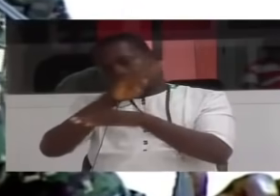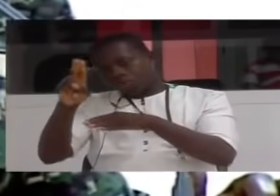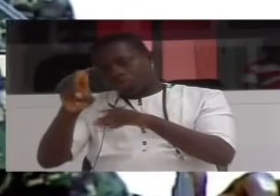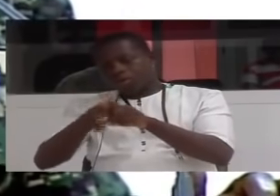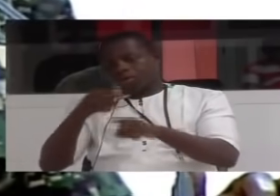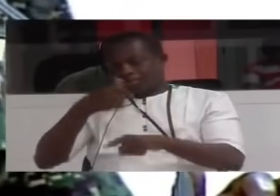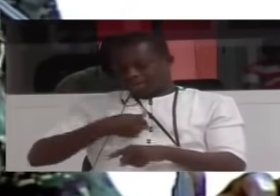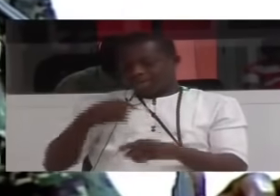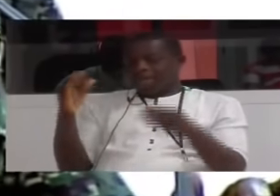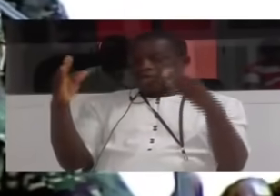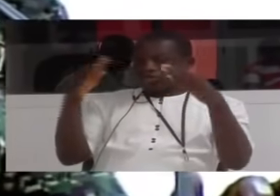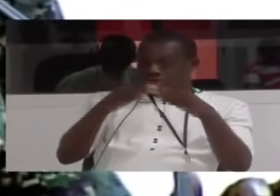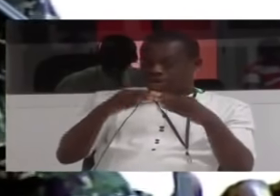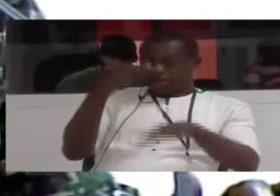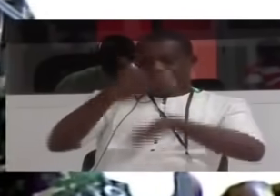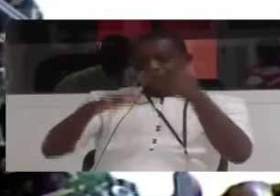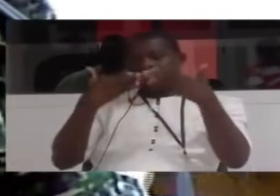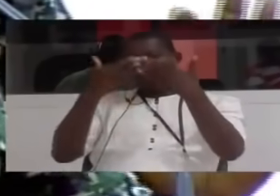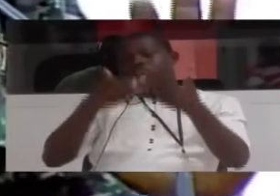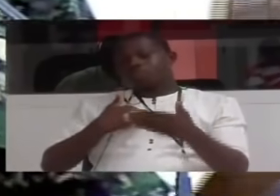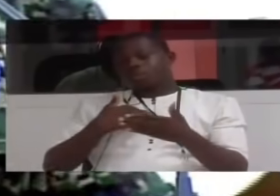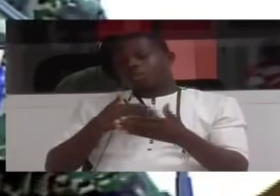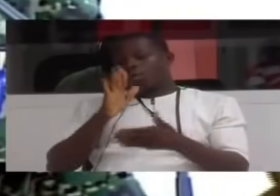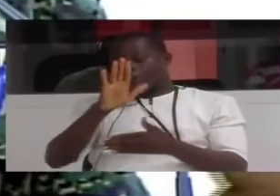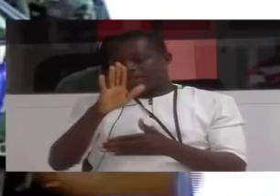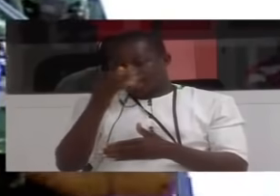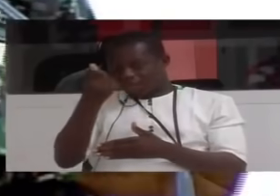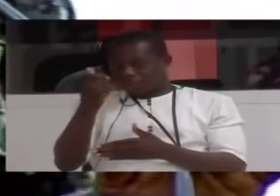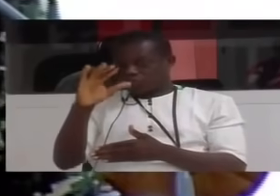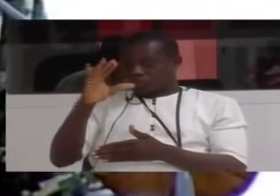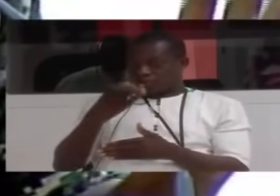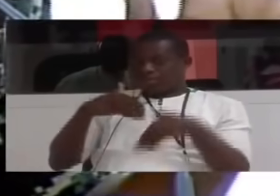Whether they had told them or not,